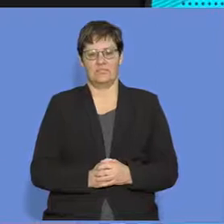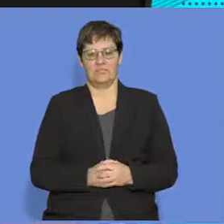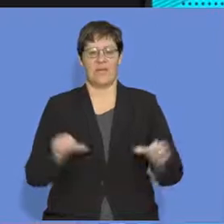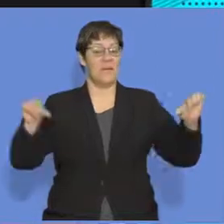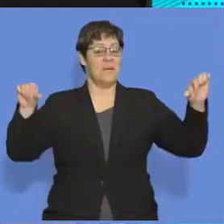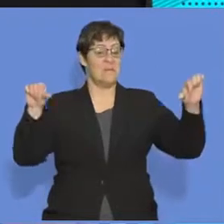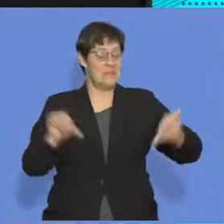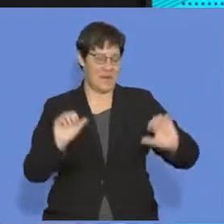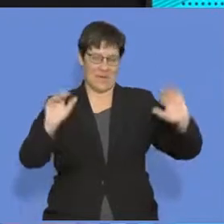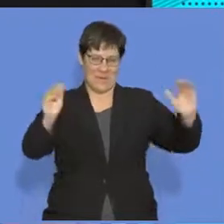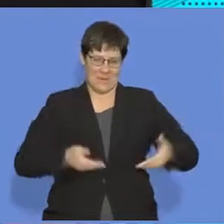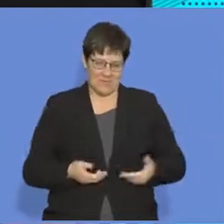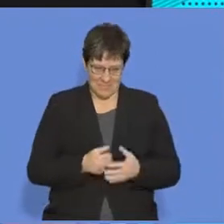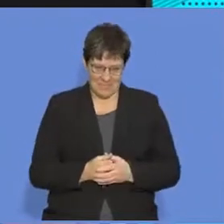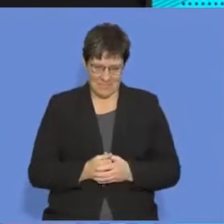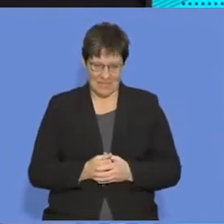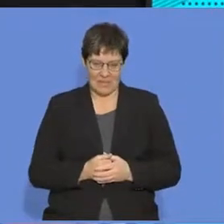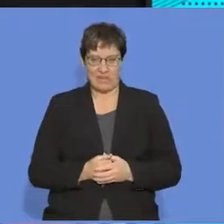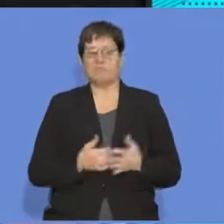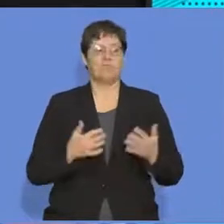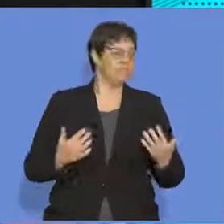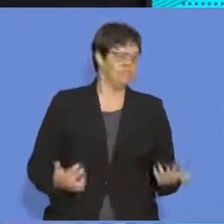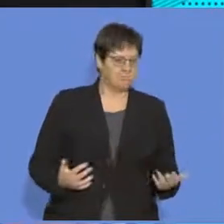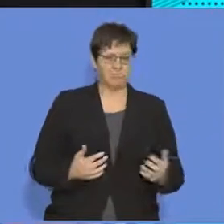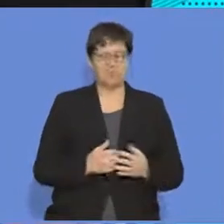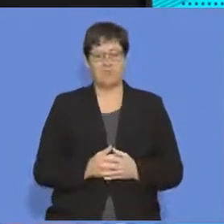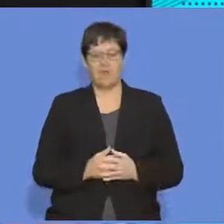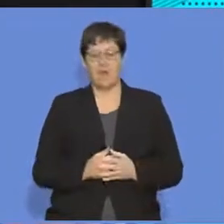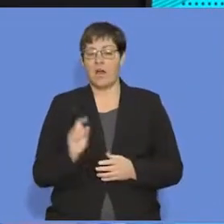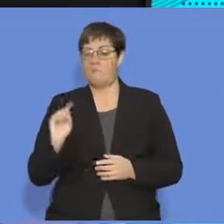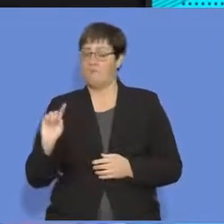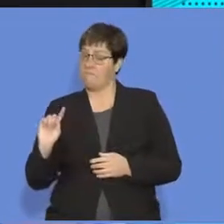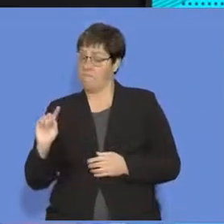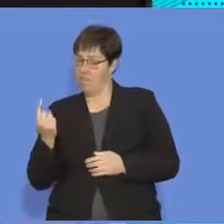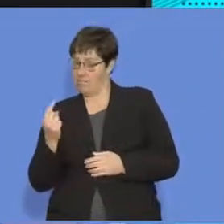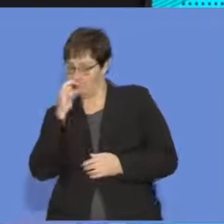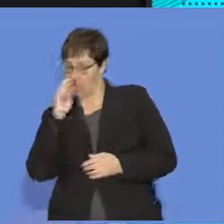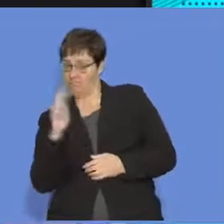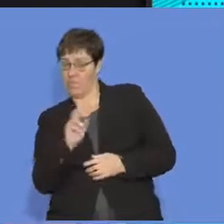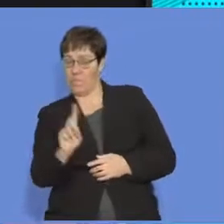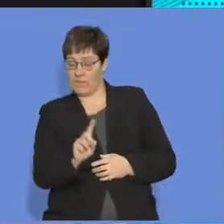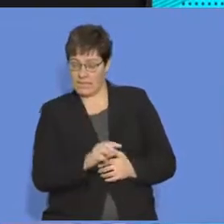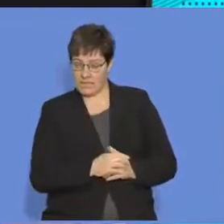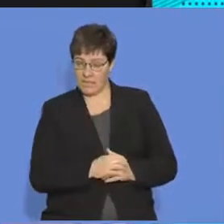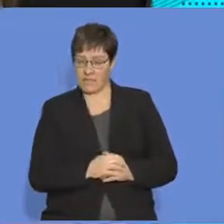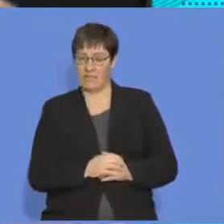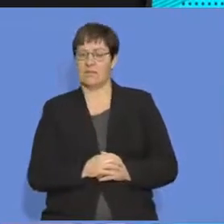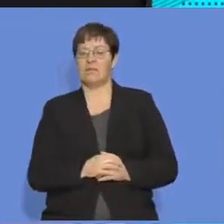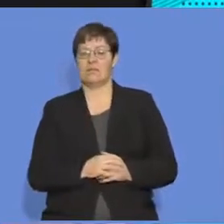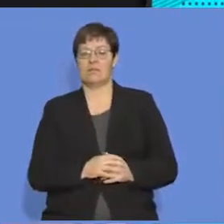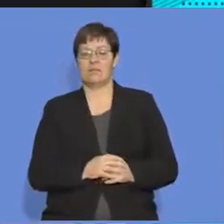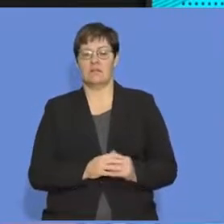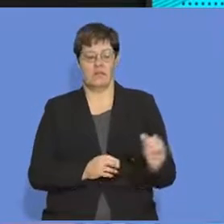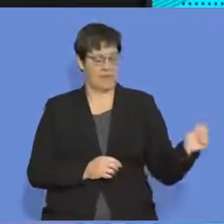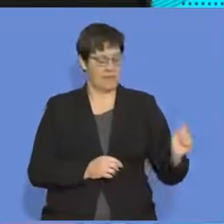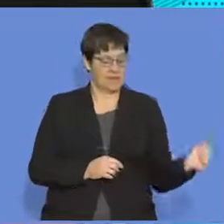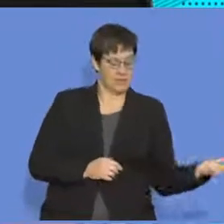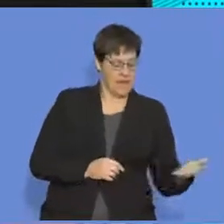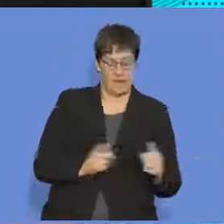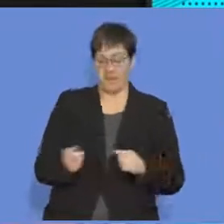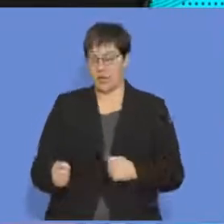welcome back once again, guys, okay? So, in our first, what we looked at, we had a coin and a